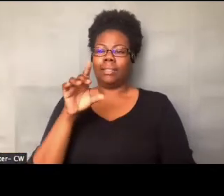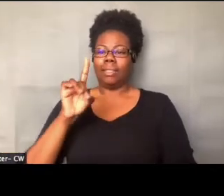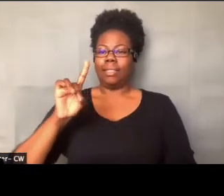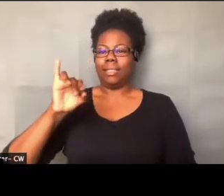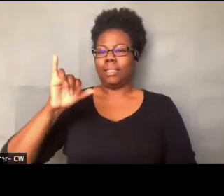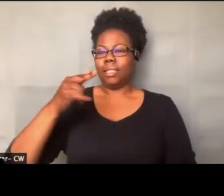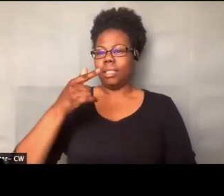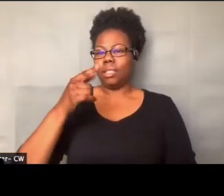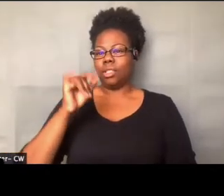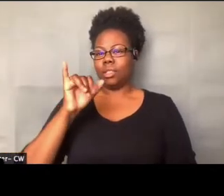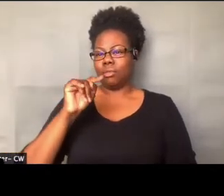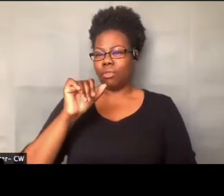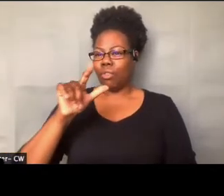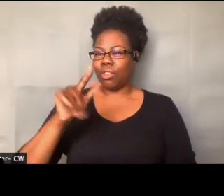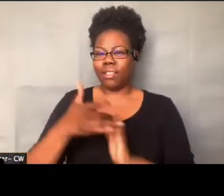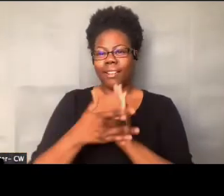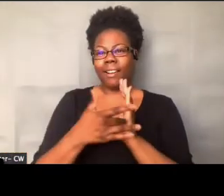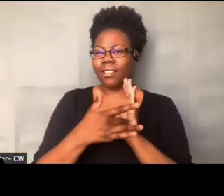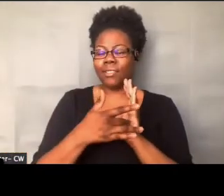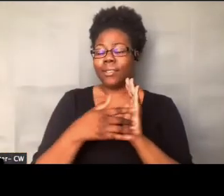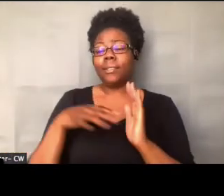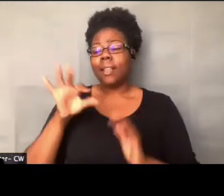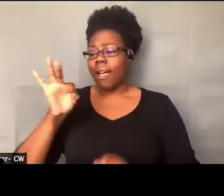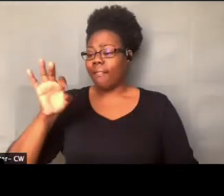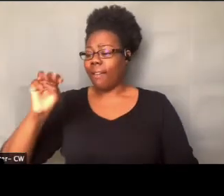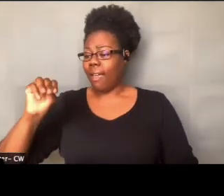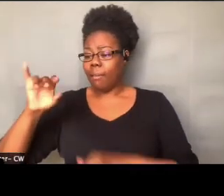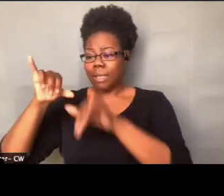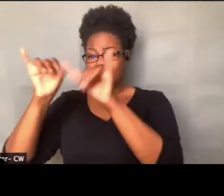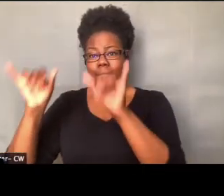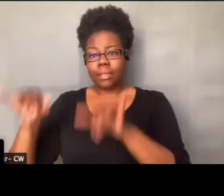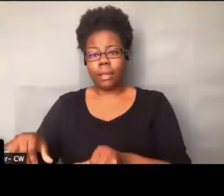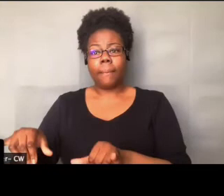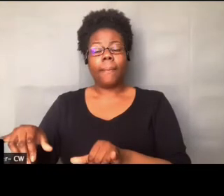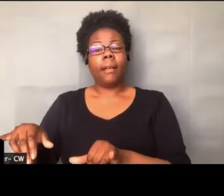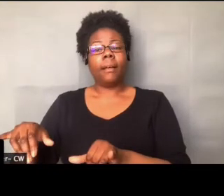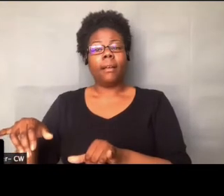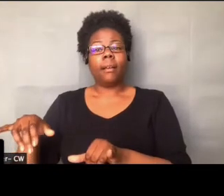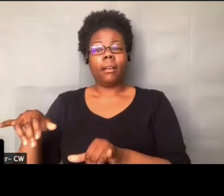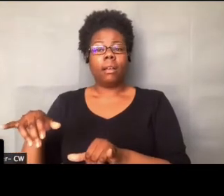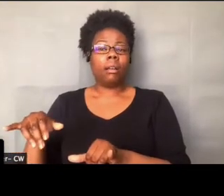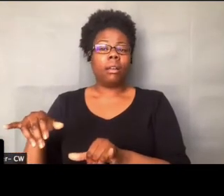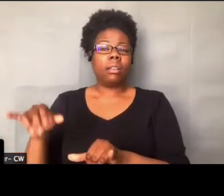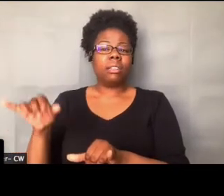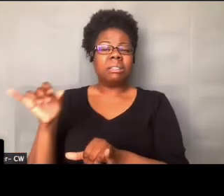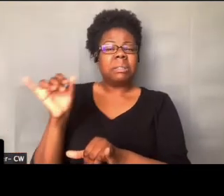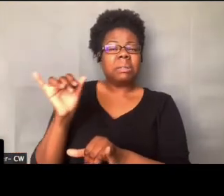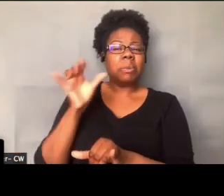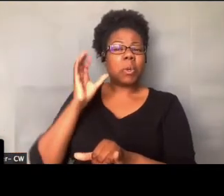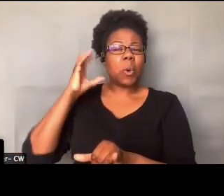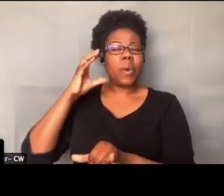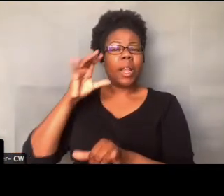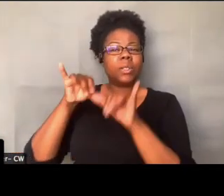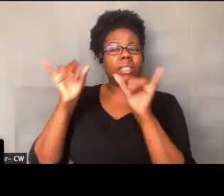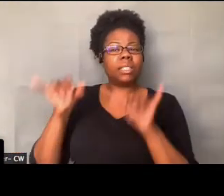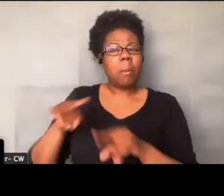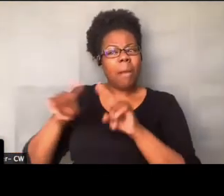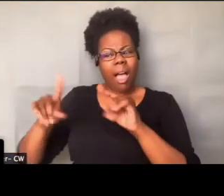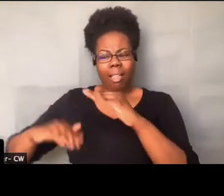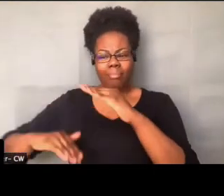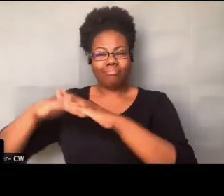the FM, or frequency modulators, that's like your radio system, was limited to what's called a 72 to